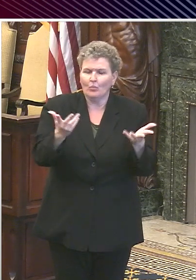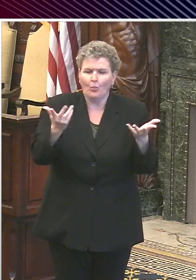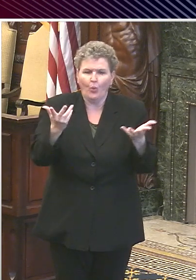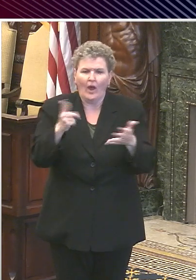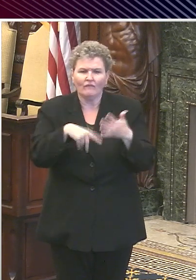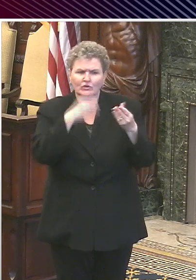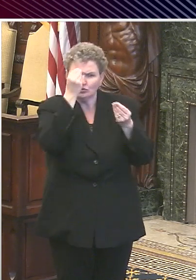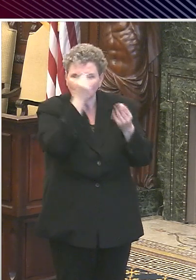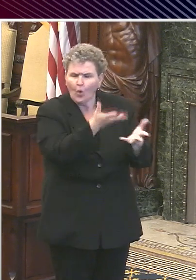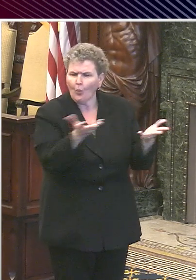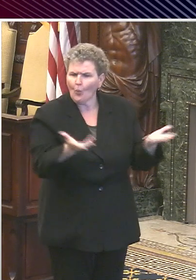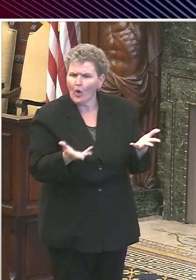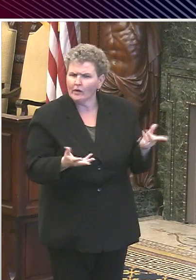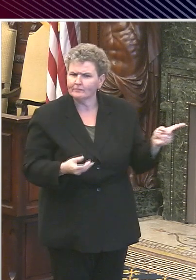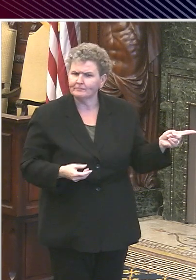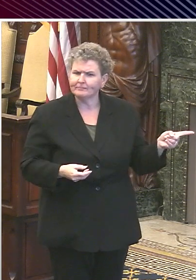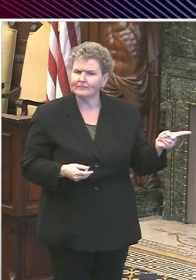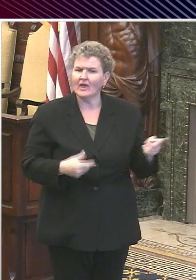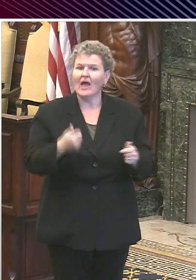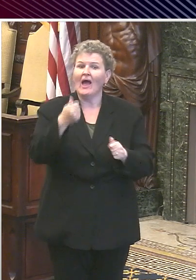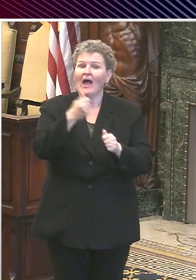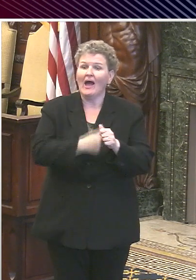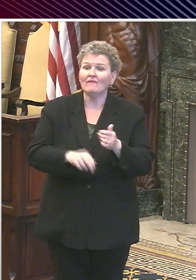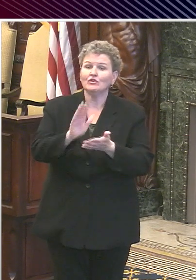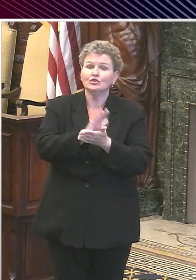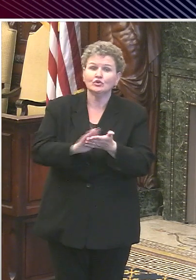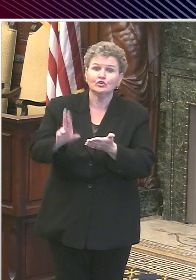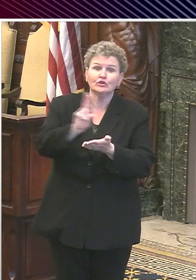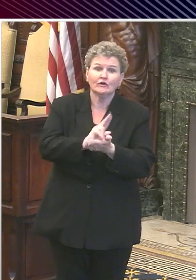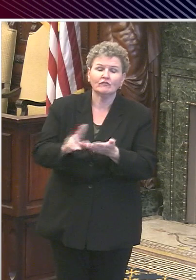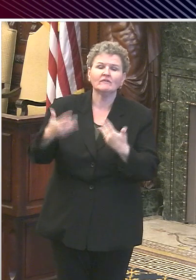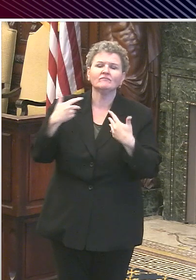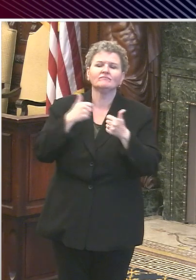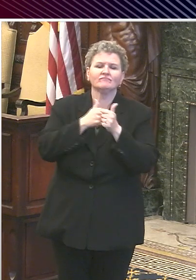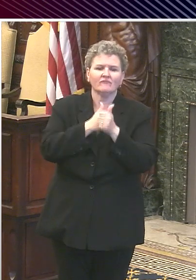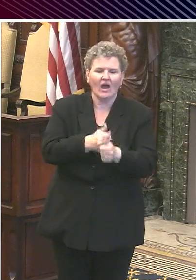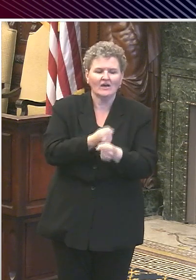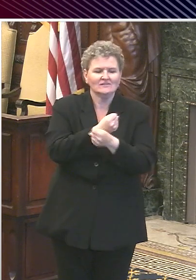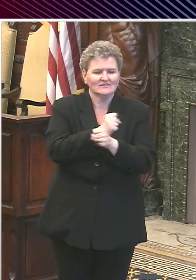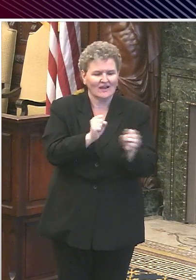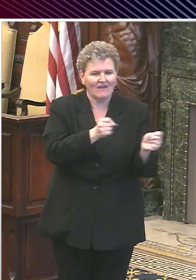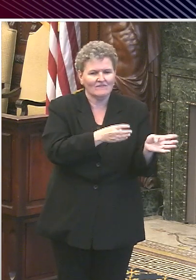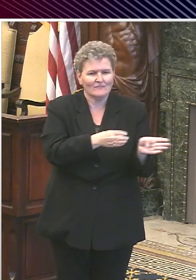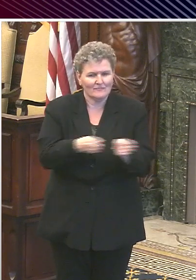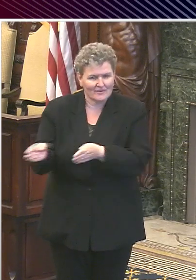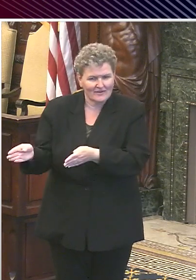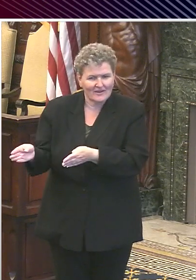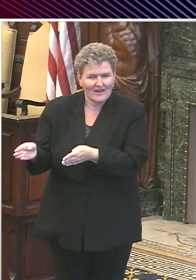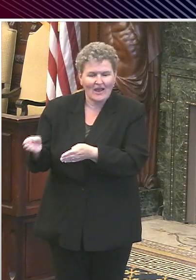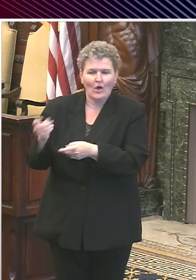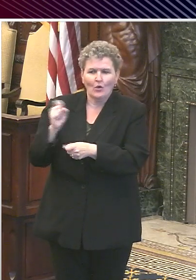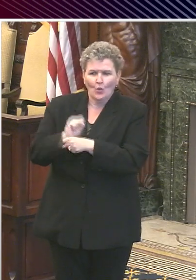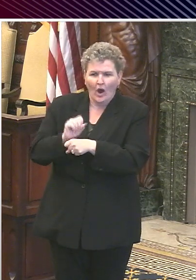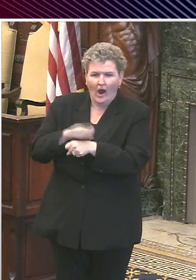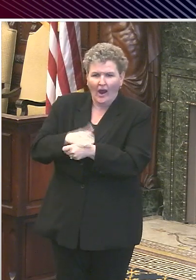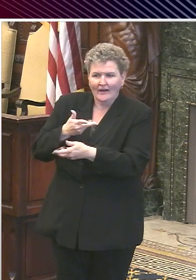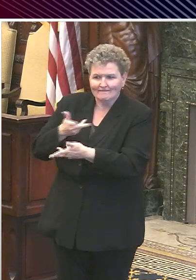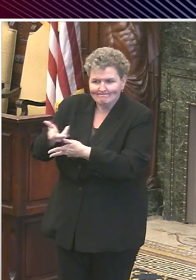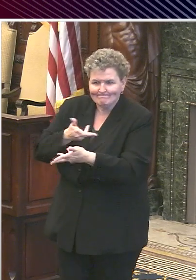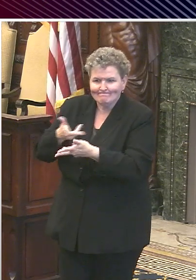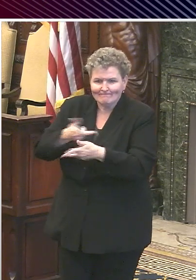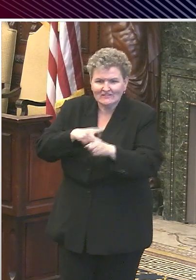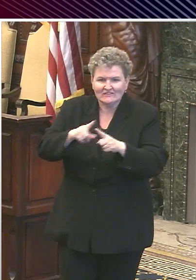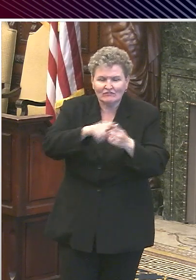Well, we each university, including Temple, had a safety plan which we worked with them on and said you need to do